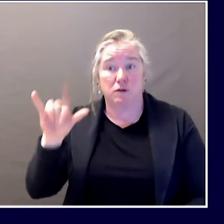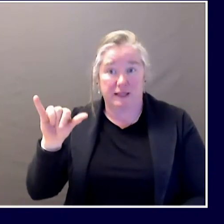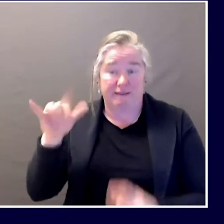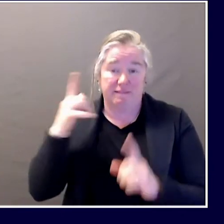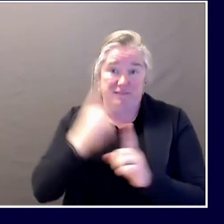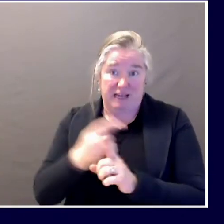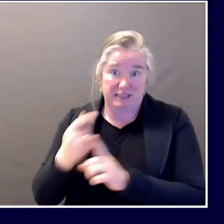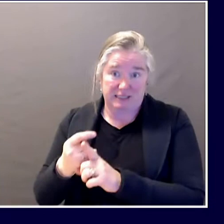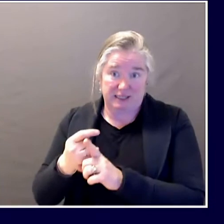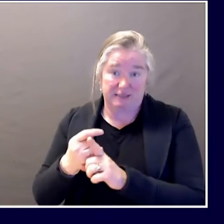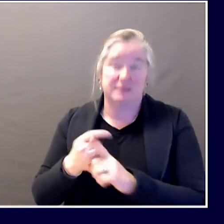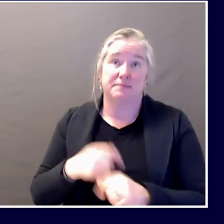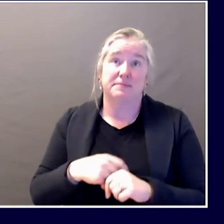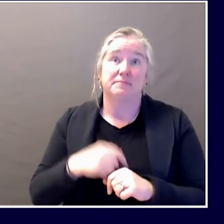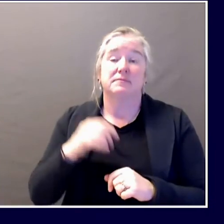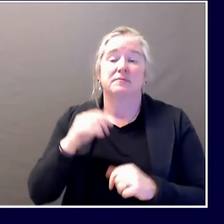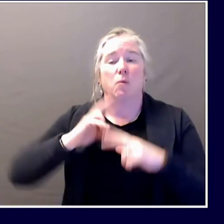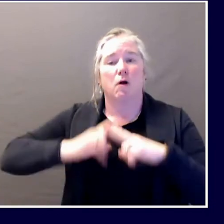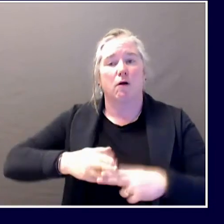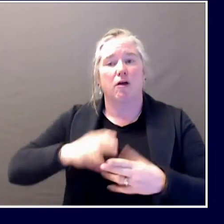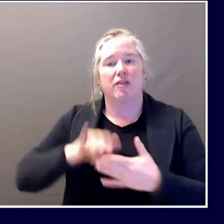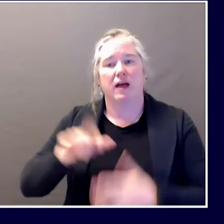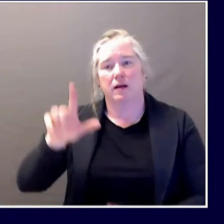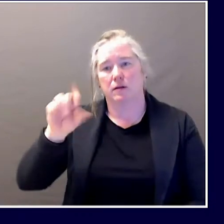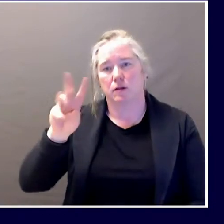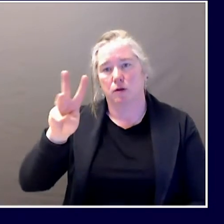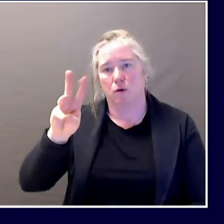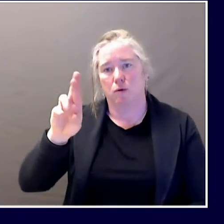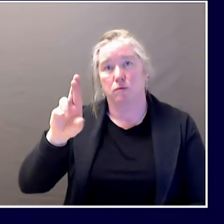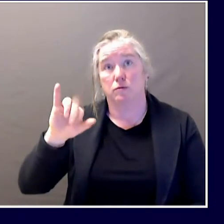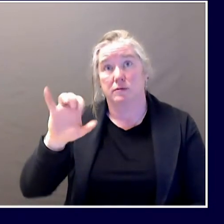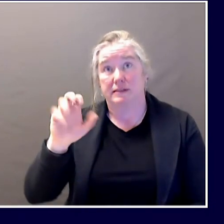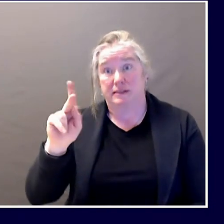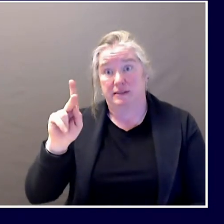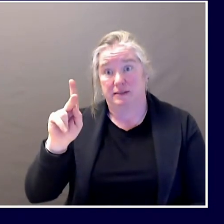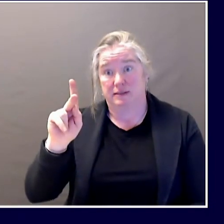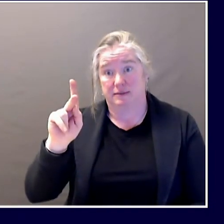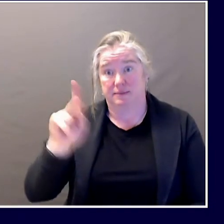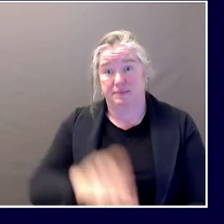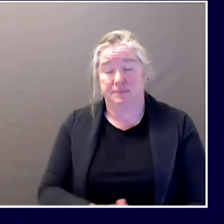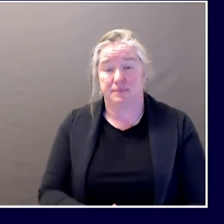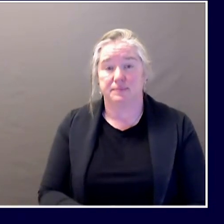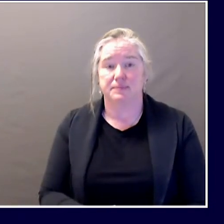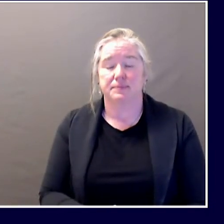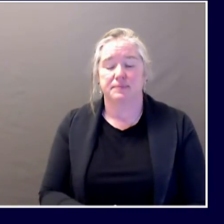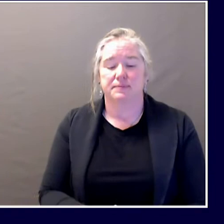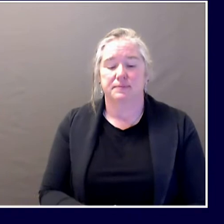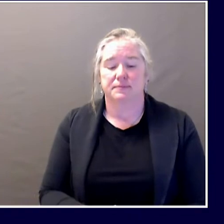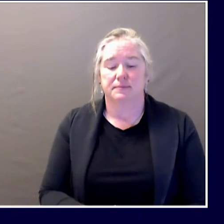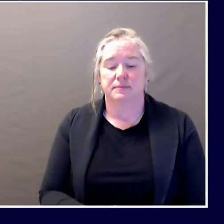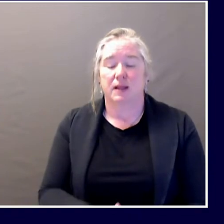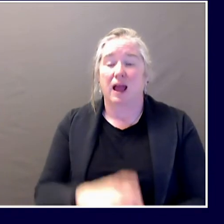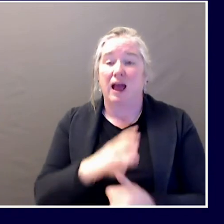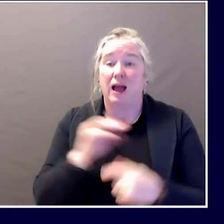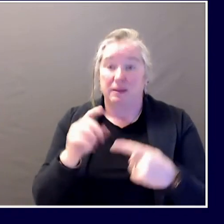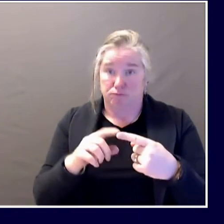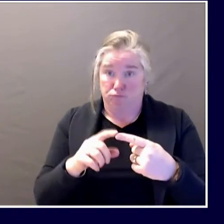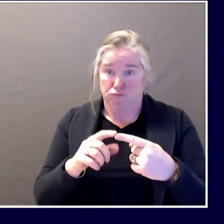a low risk activity. But that second piece that I mentioned is one that I think is going to be